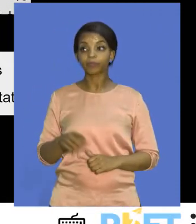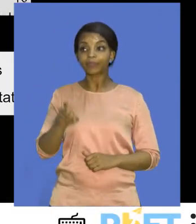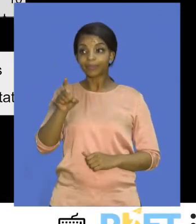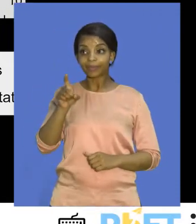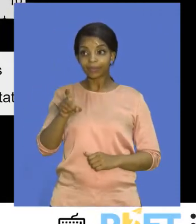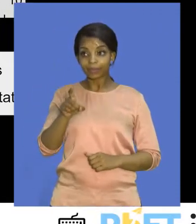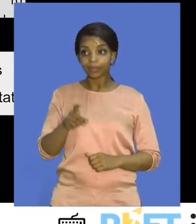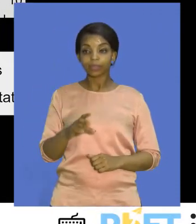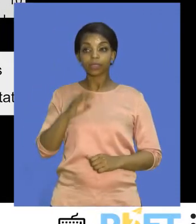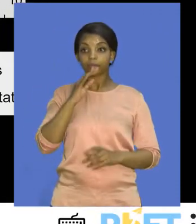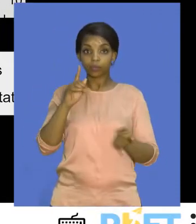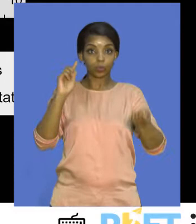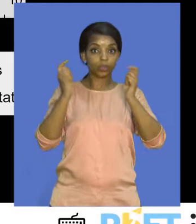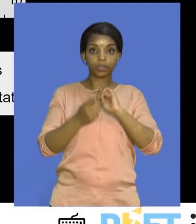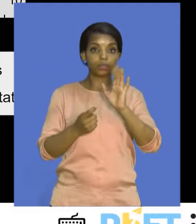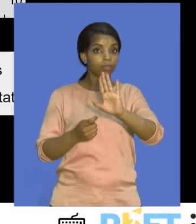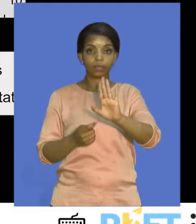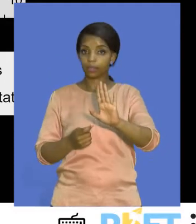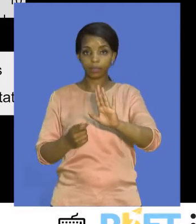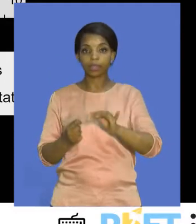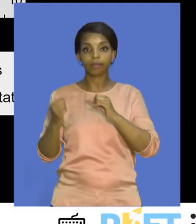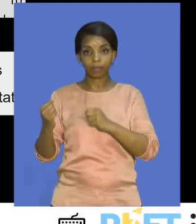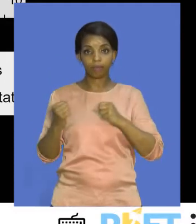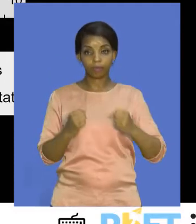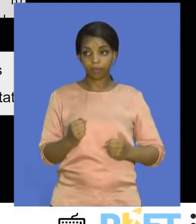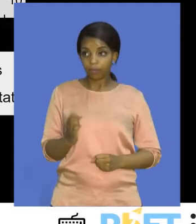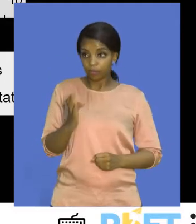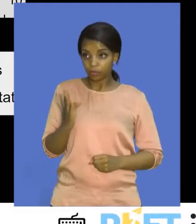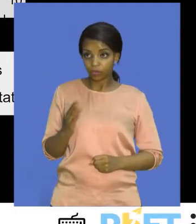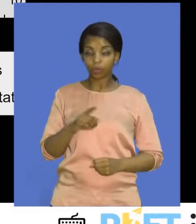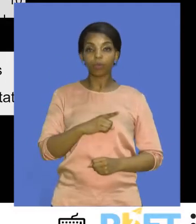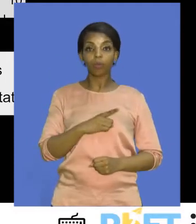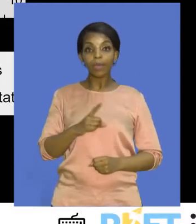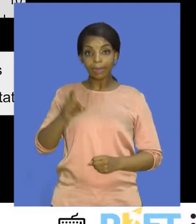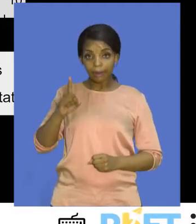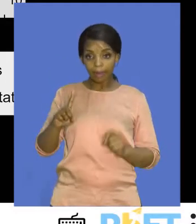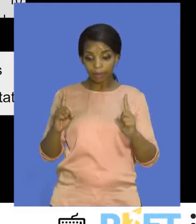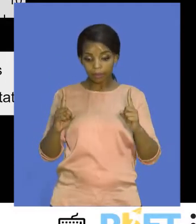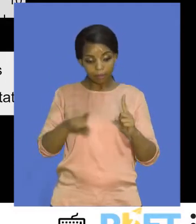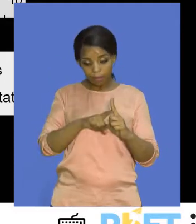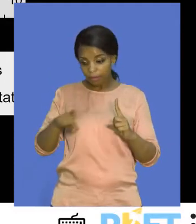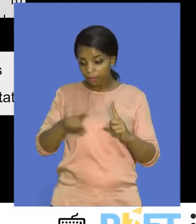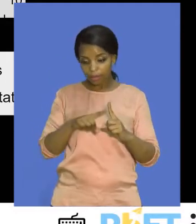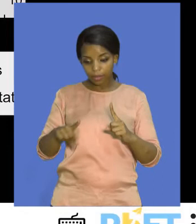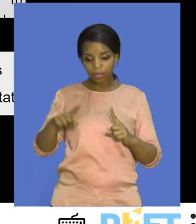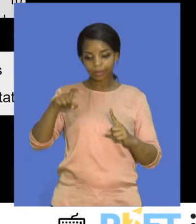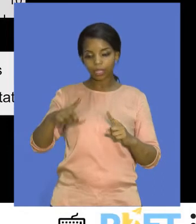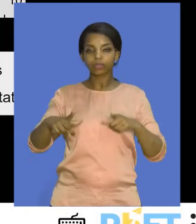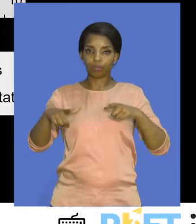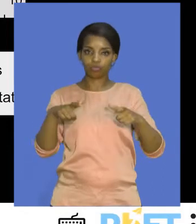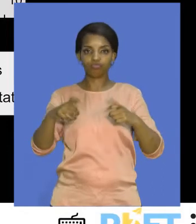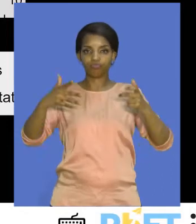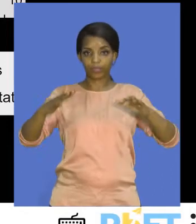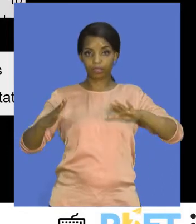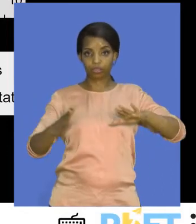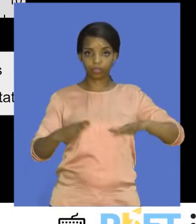the distance. Why? Because the distance is our controlled variable. So what are we going to do now? We're going to double the charge